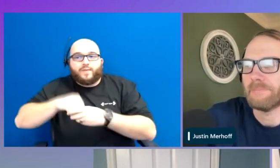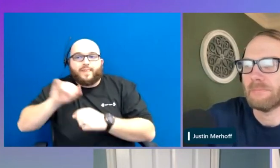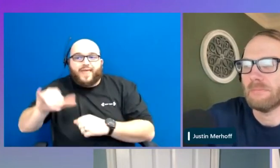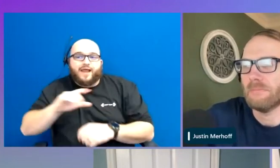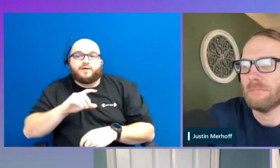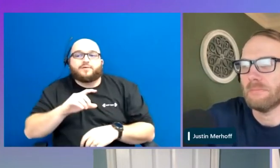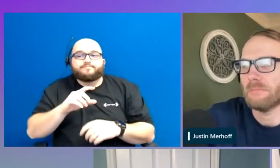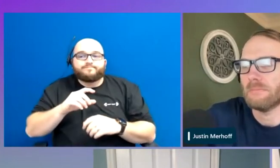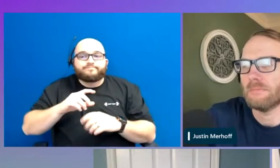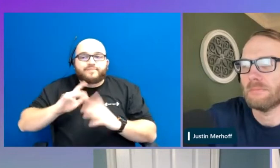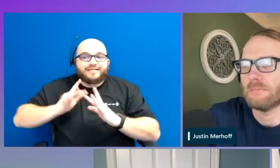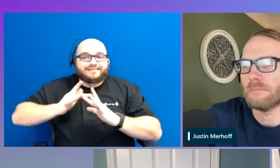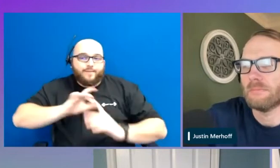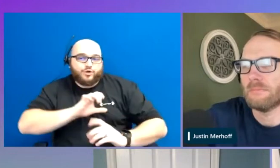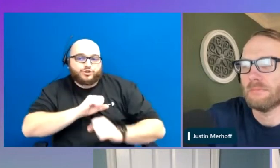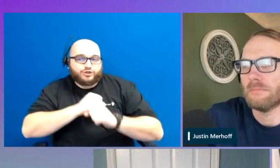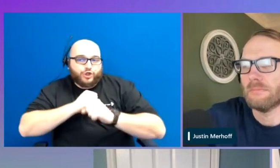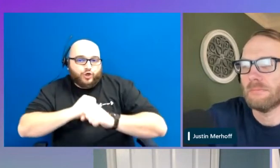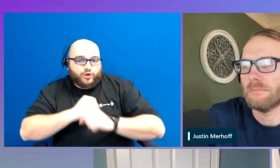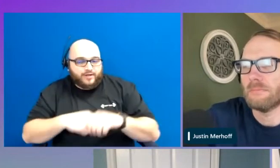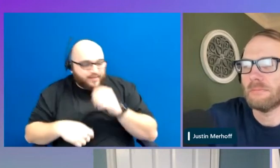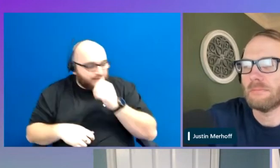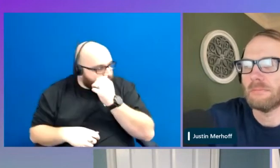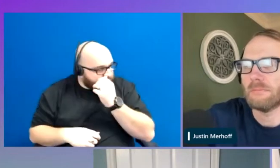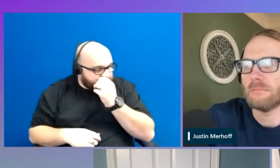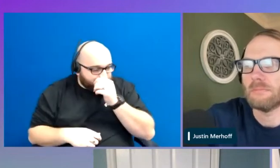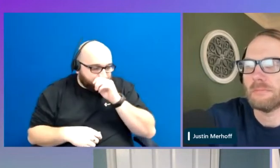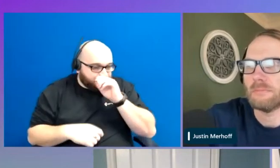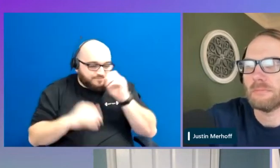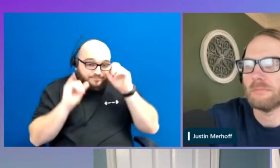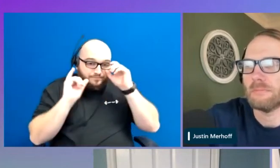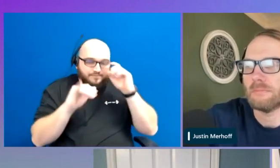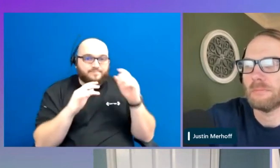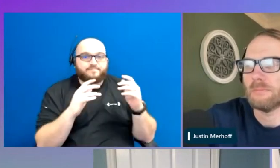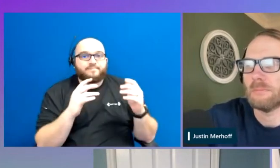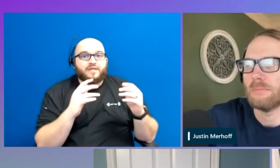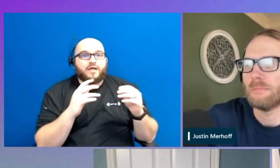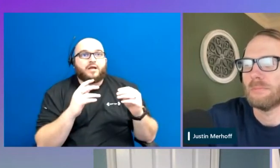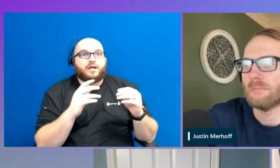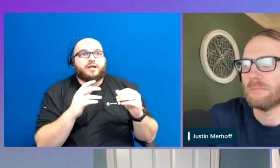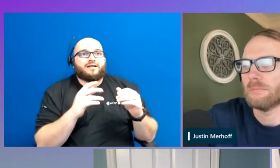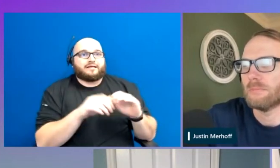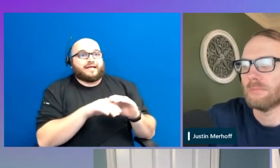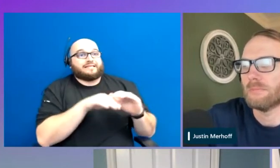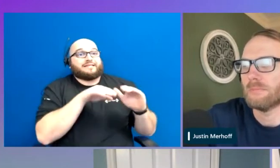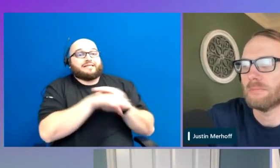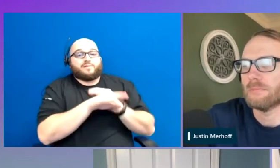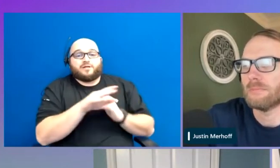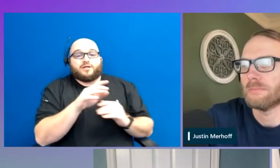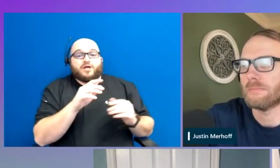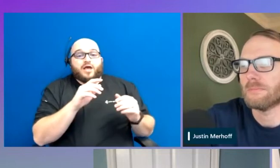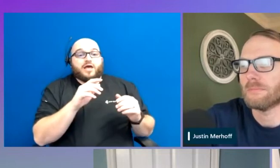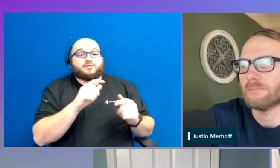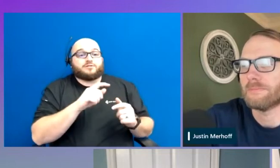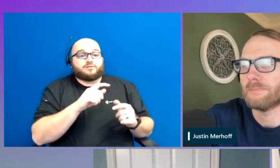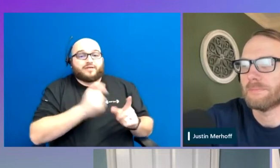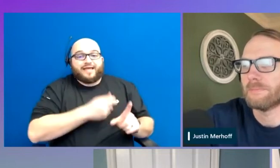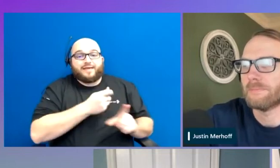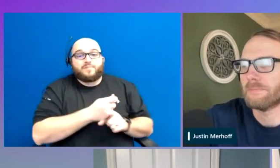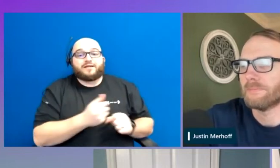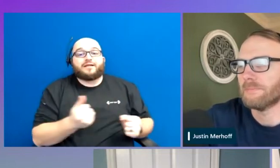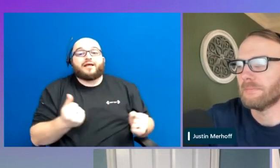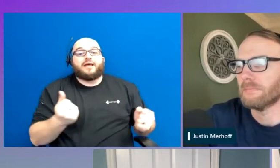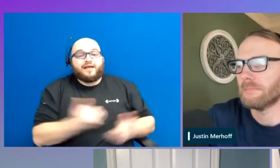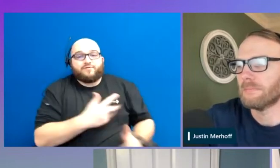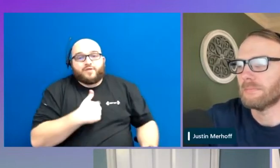Yeah, for me, digital accessibility has shaped everything, literally everything I do. Now I'm